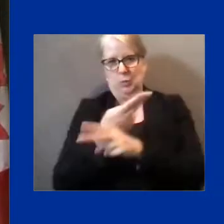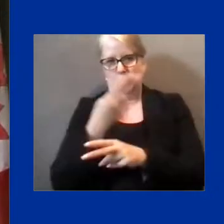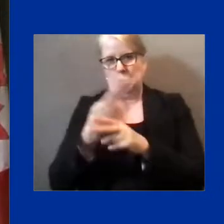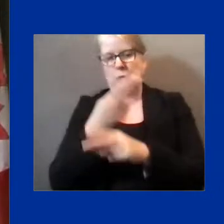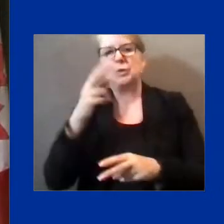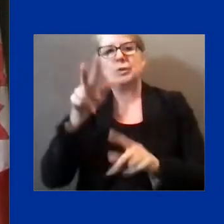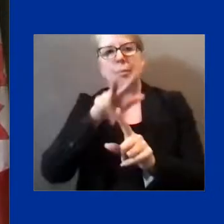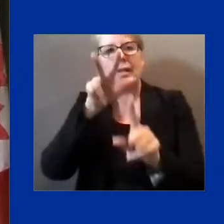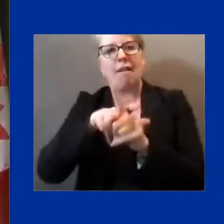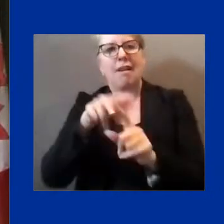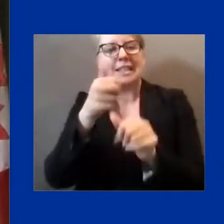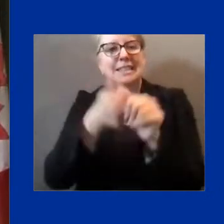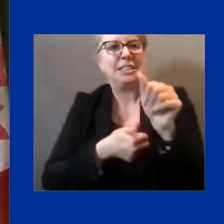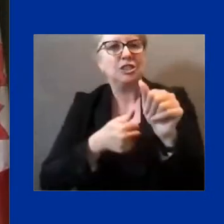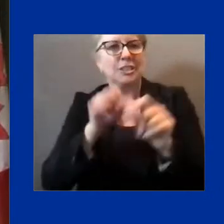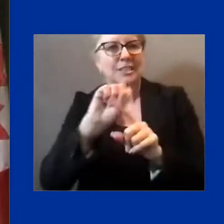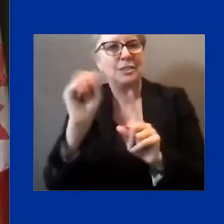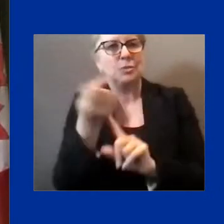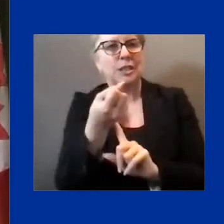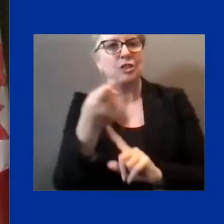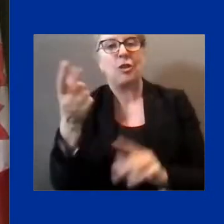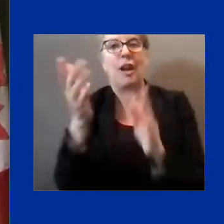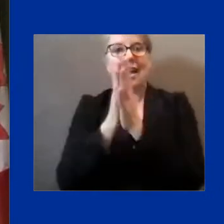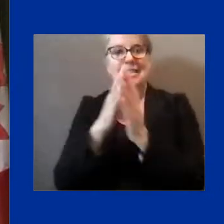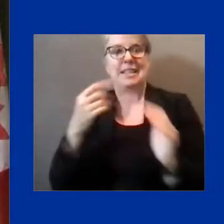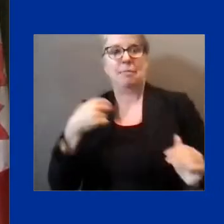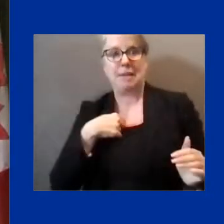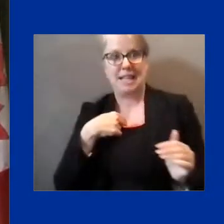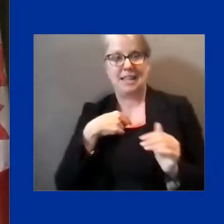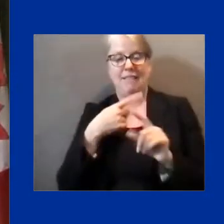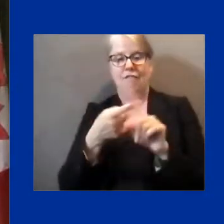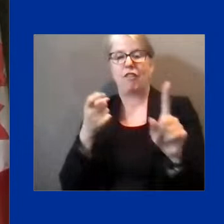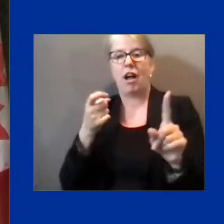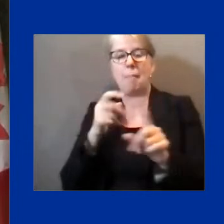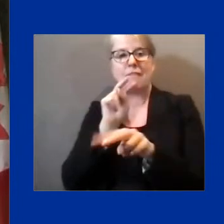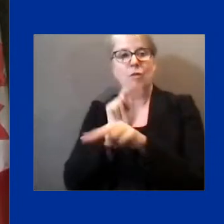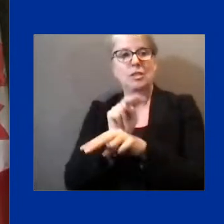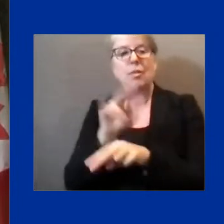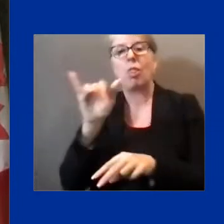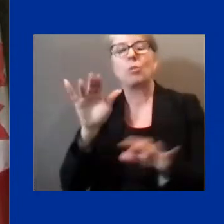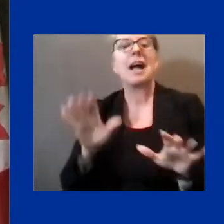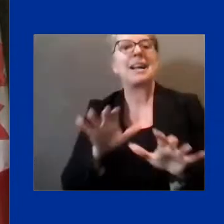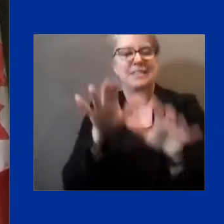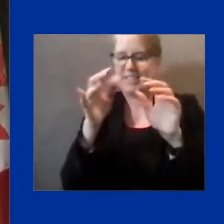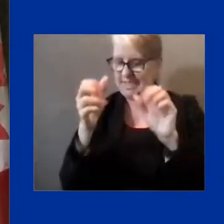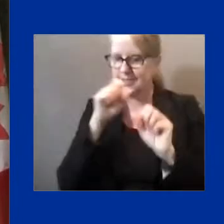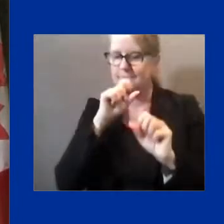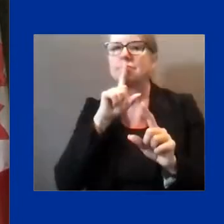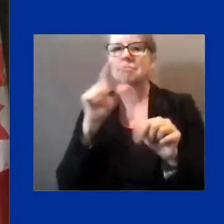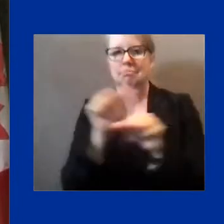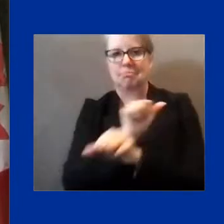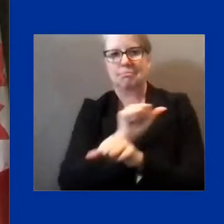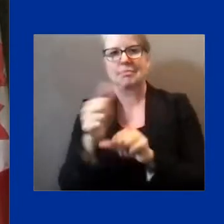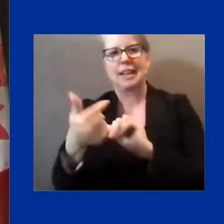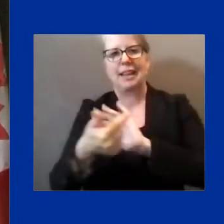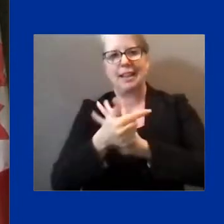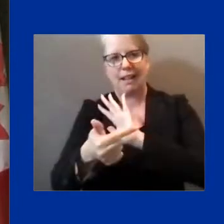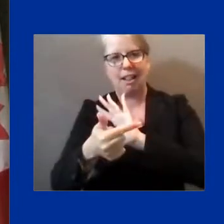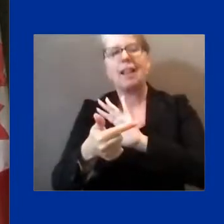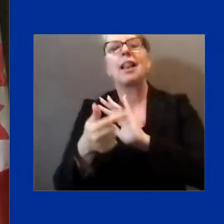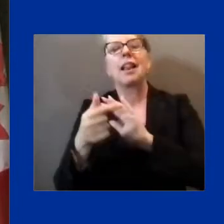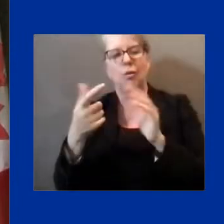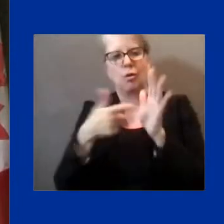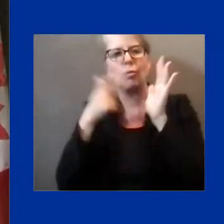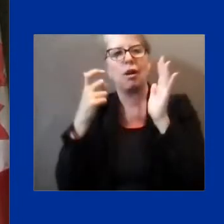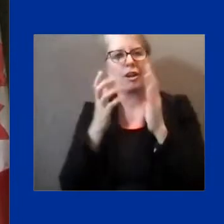each situation. So if you're asking me from an enforcement standpoint, those activities are illegal and would require an intervention